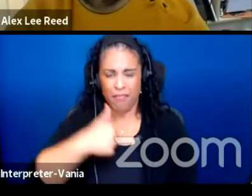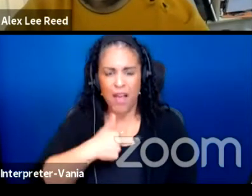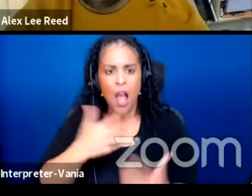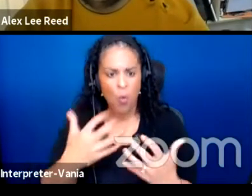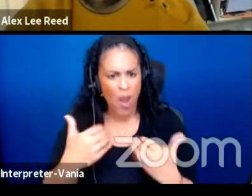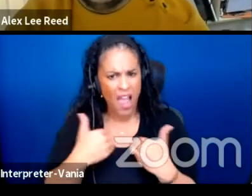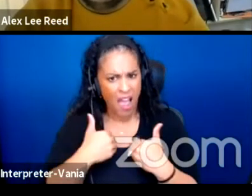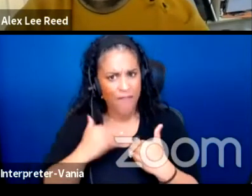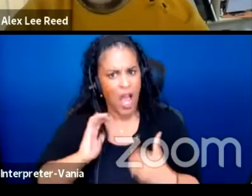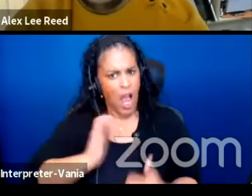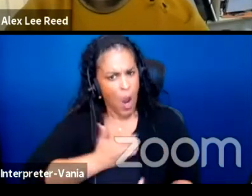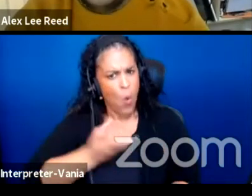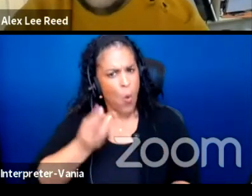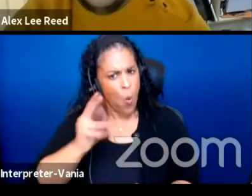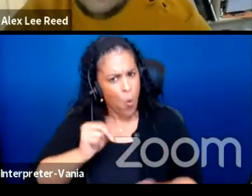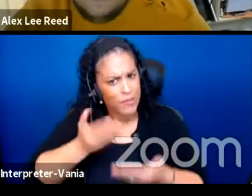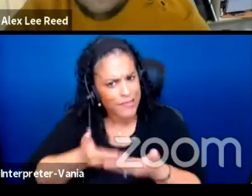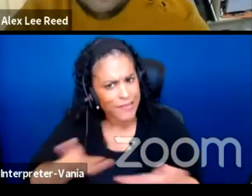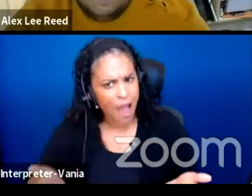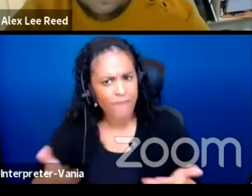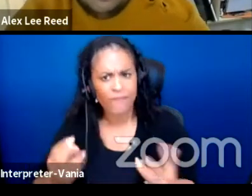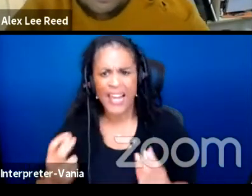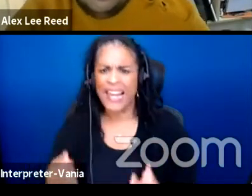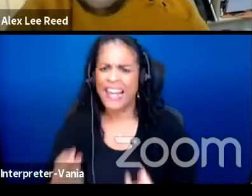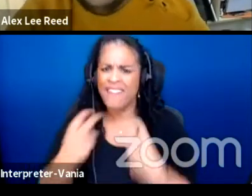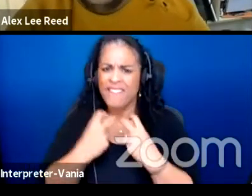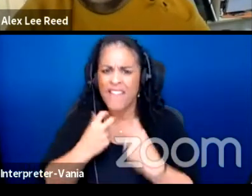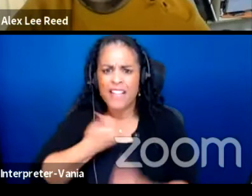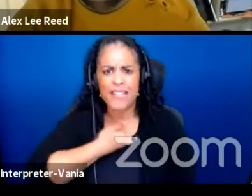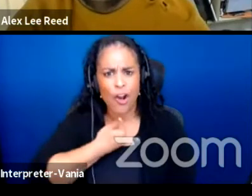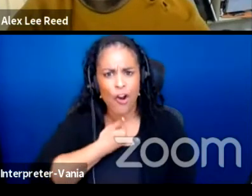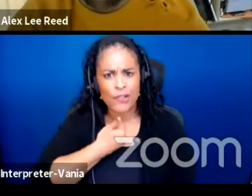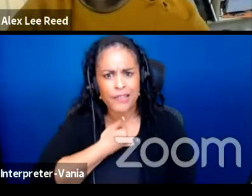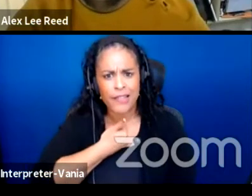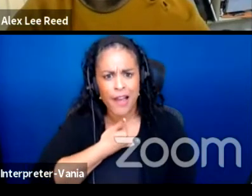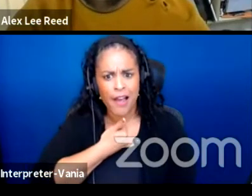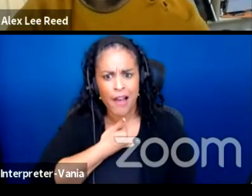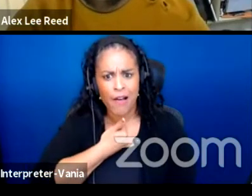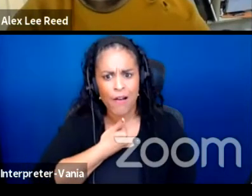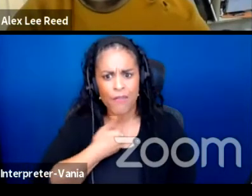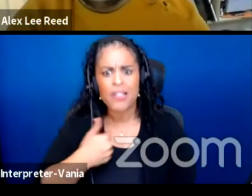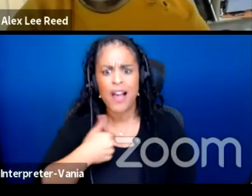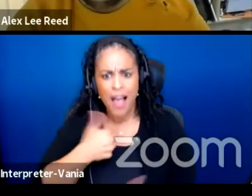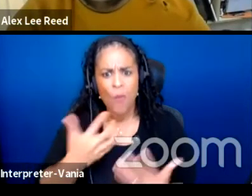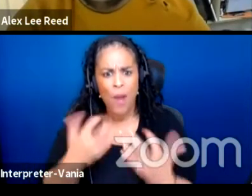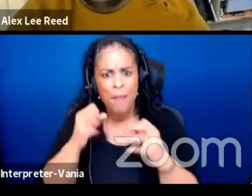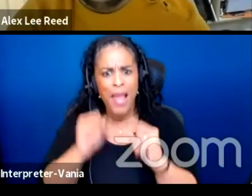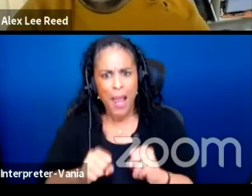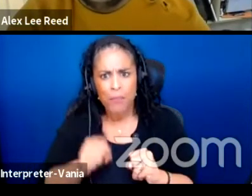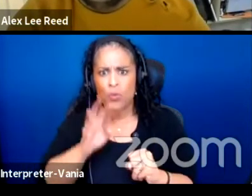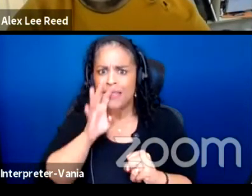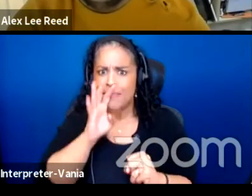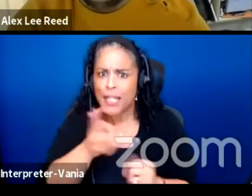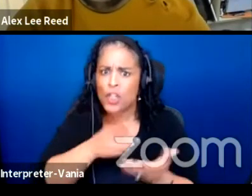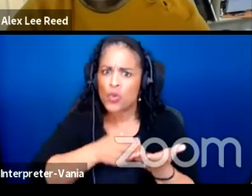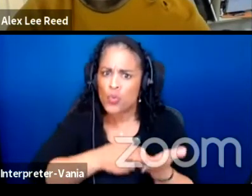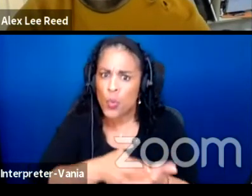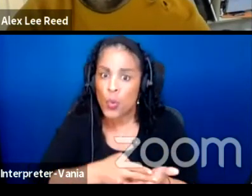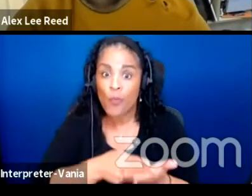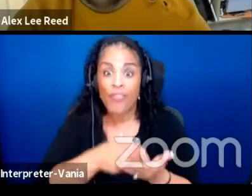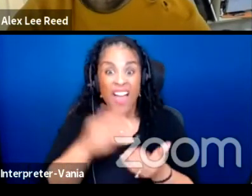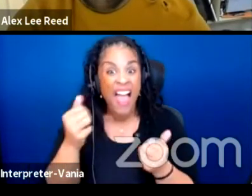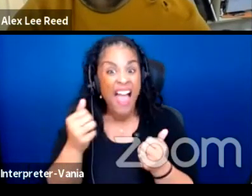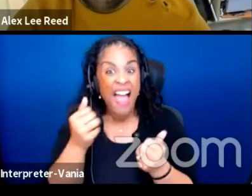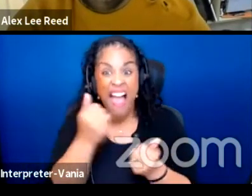stuff to invest in ourselves. And I want to be able to speak truth in every room that I go